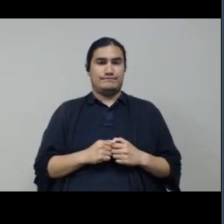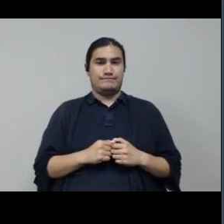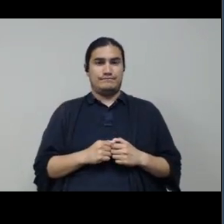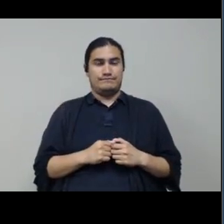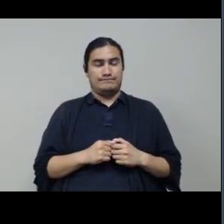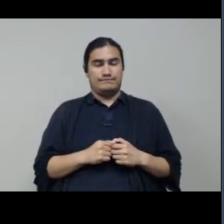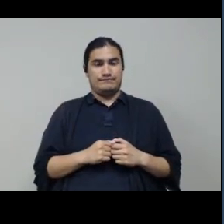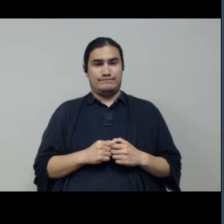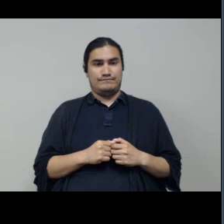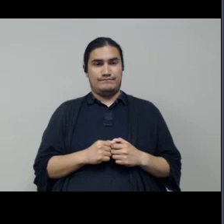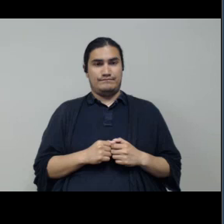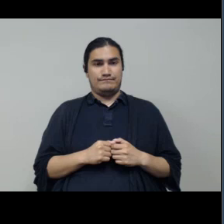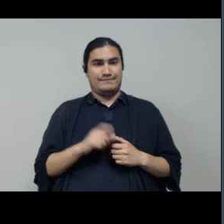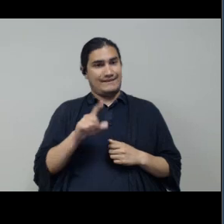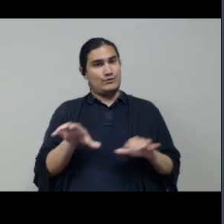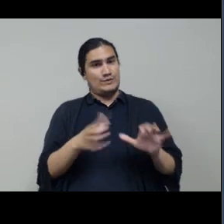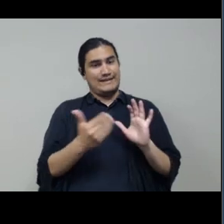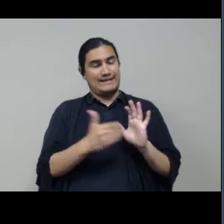You have to do it again.